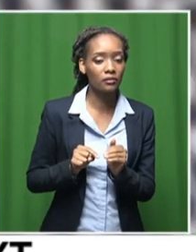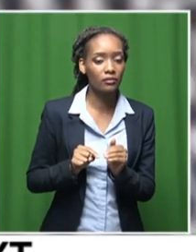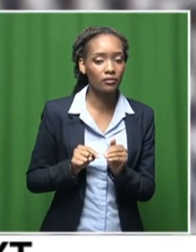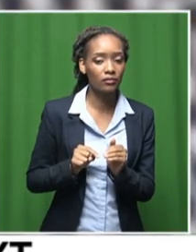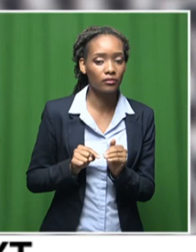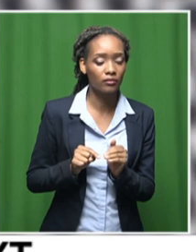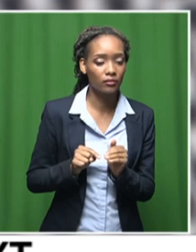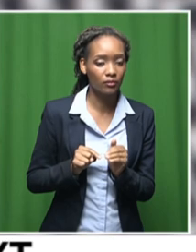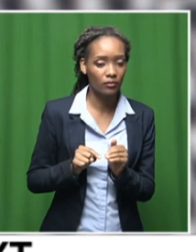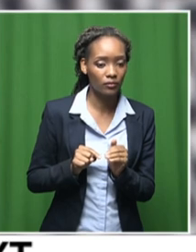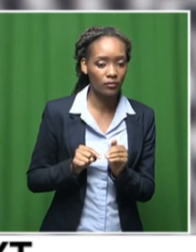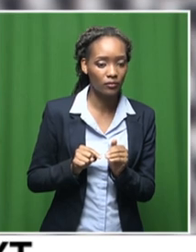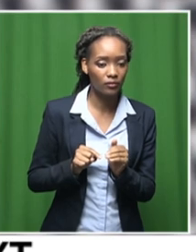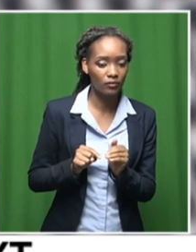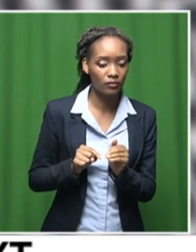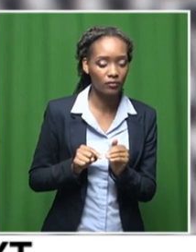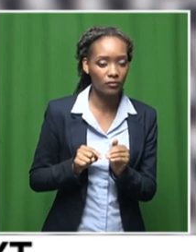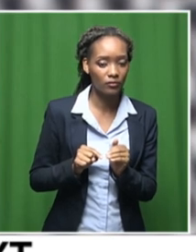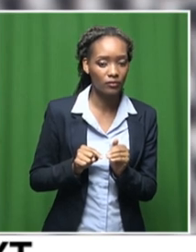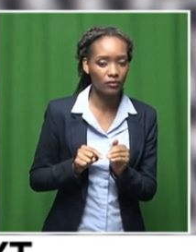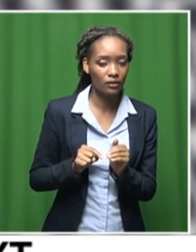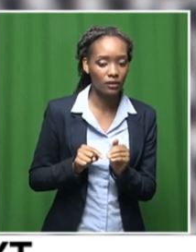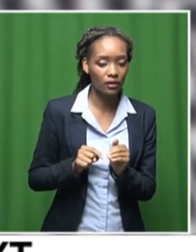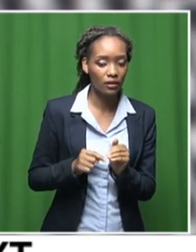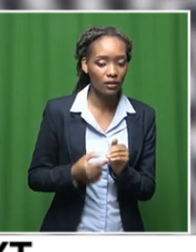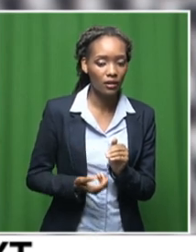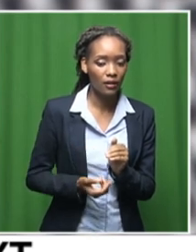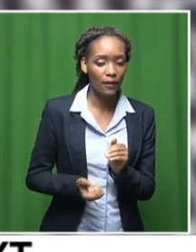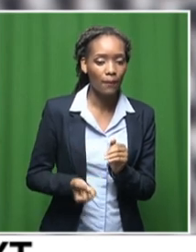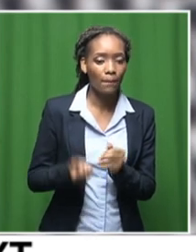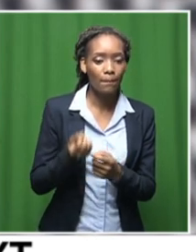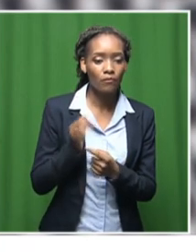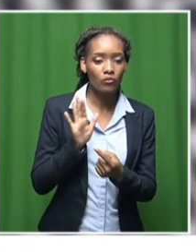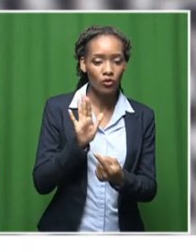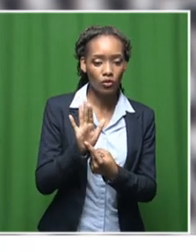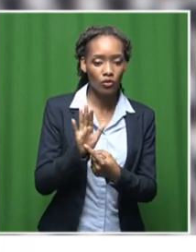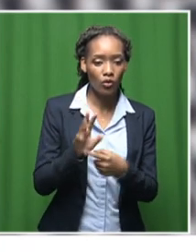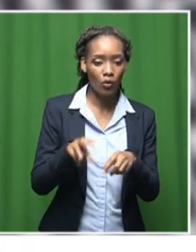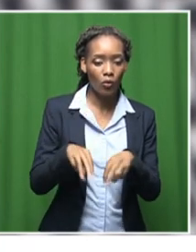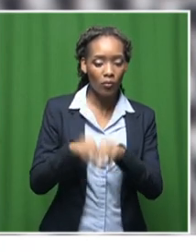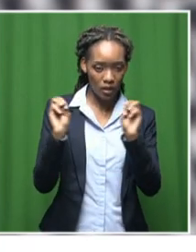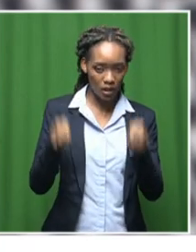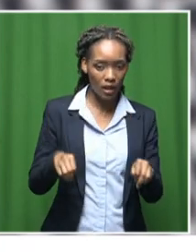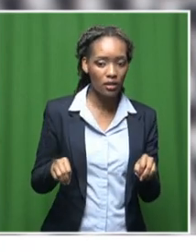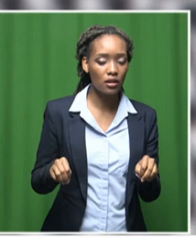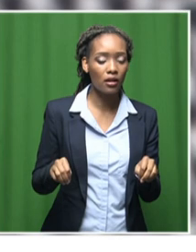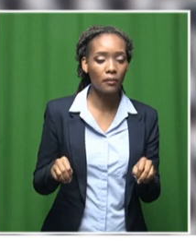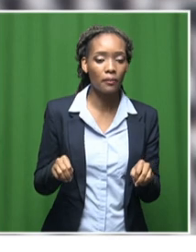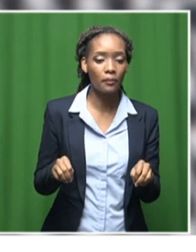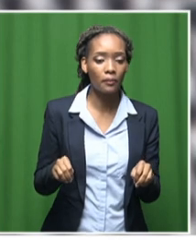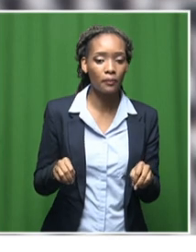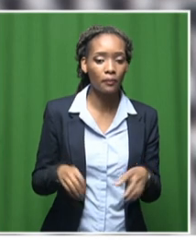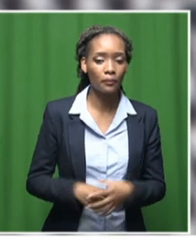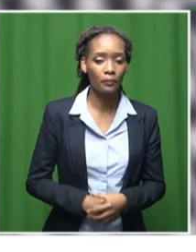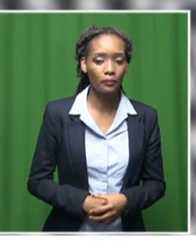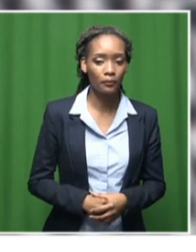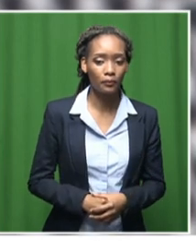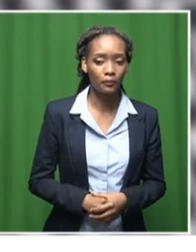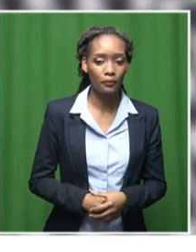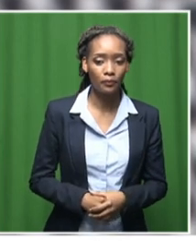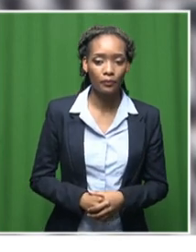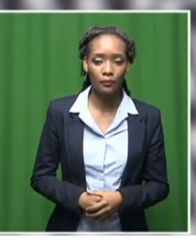that's been so used to being exposed to theatre. Christo Davids, late